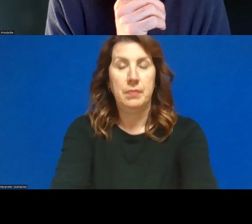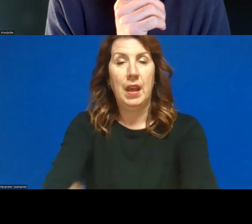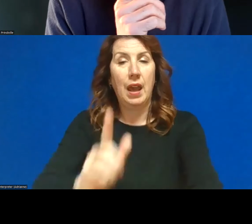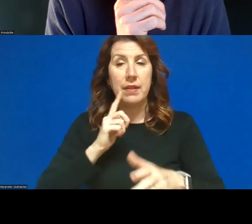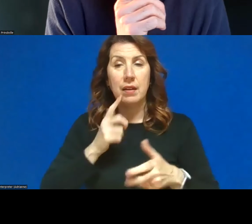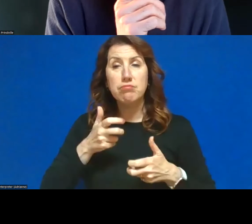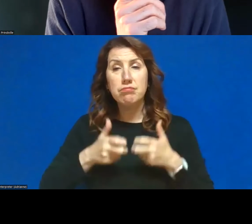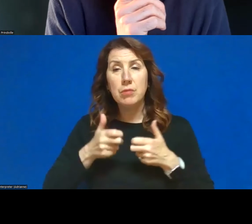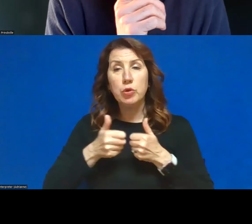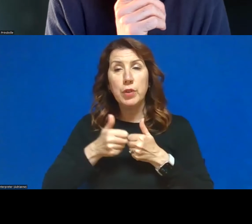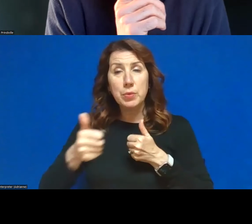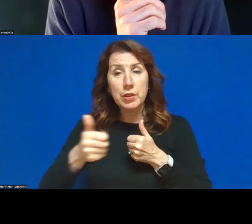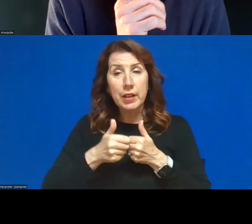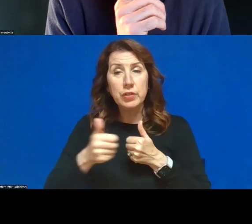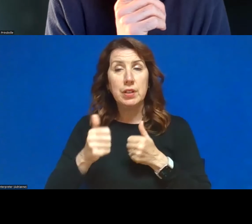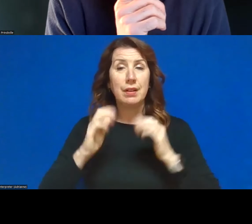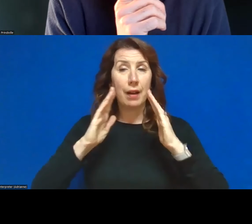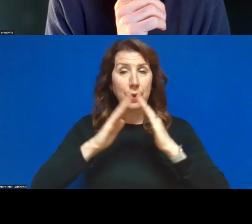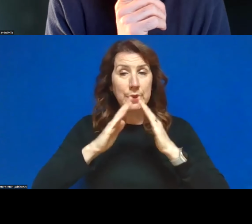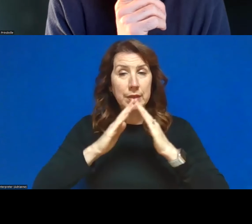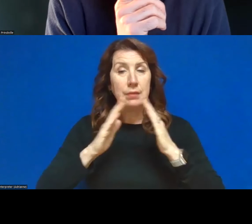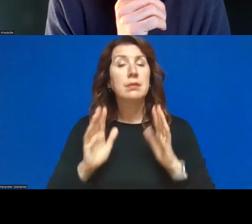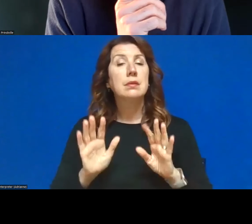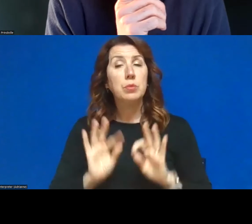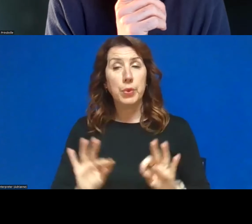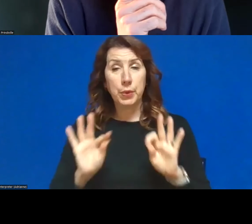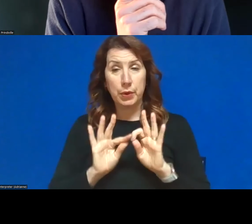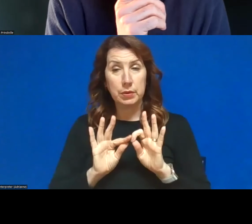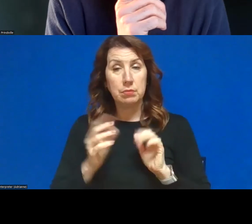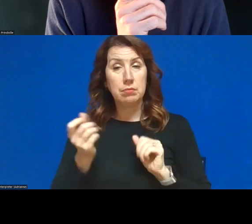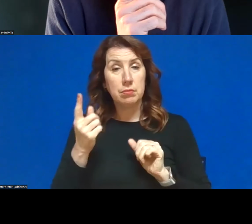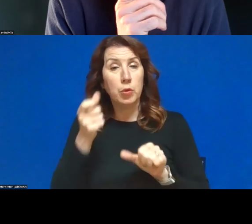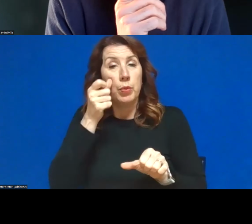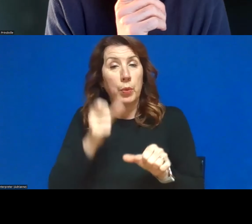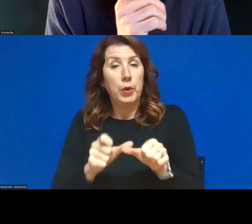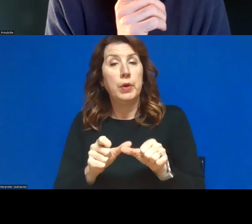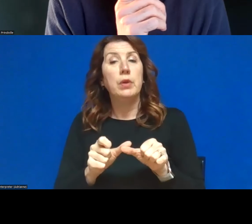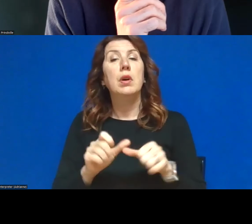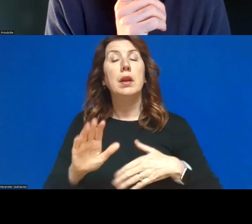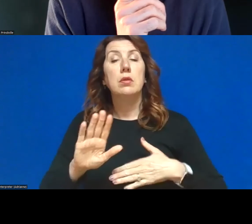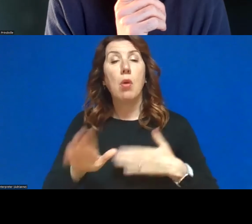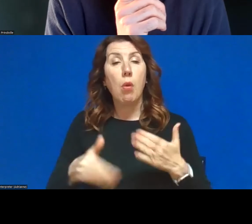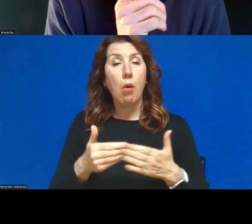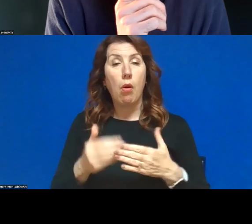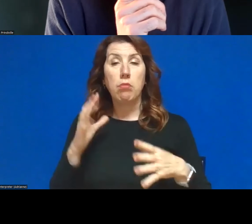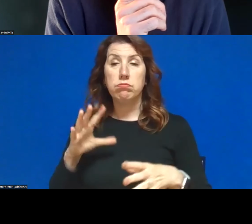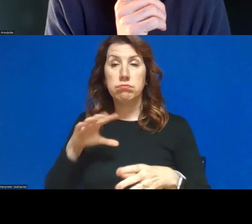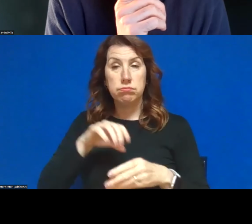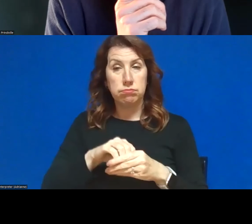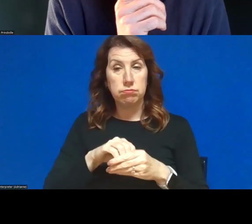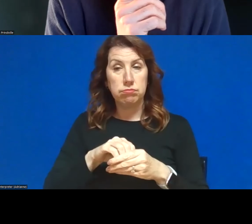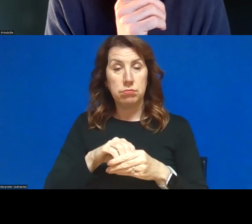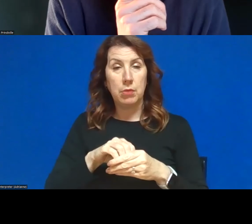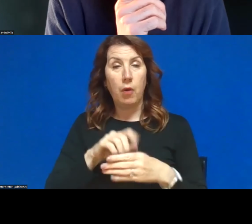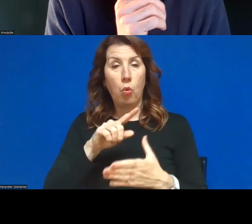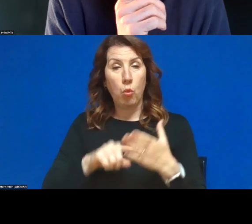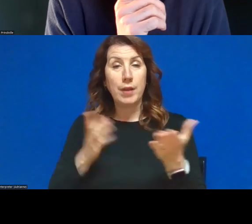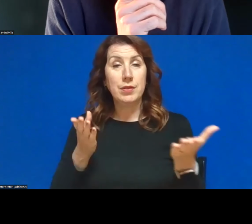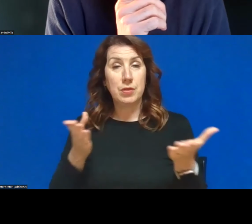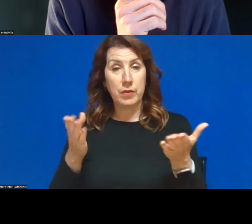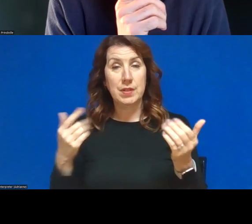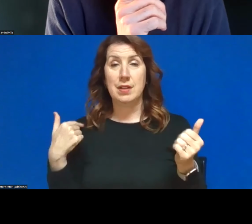and housing and other things is so important, and we just need to remember that it's all part of what services we need to